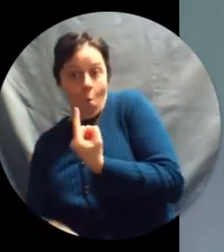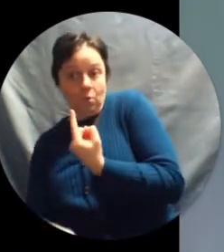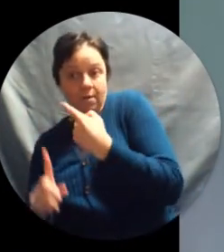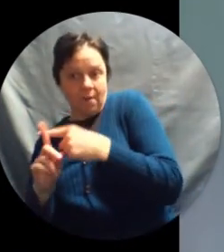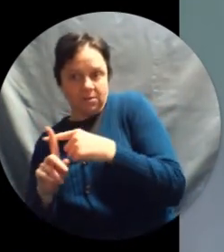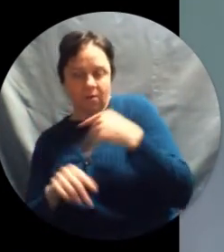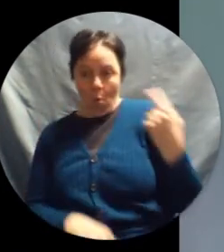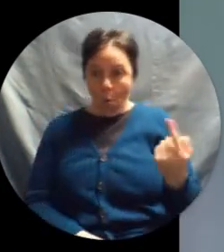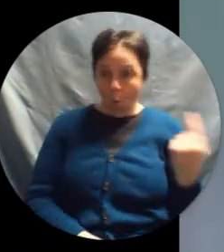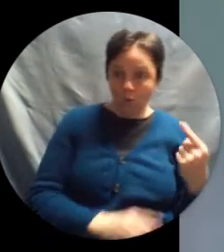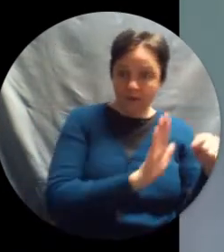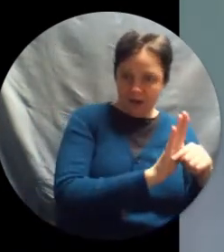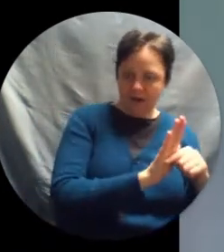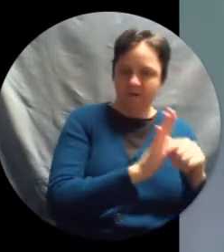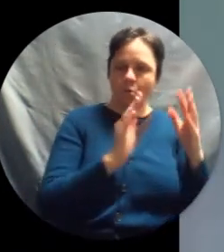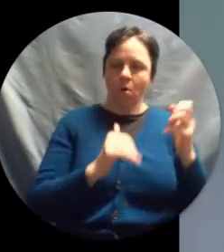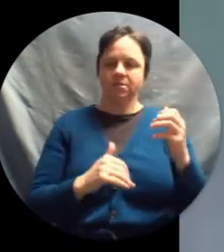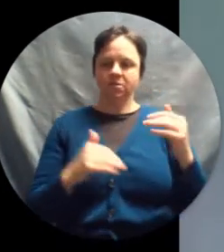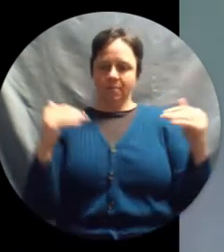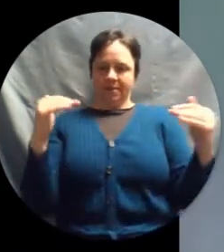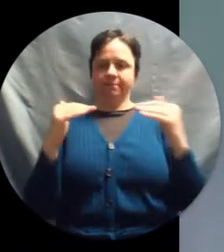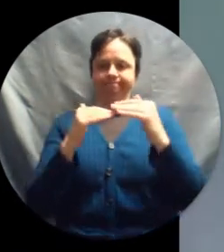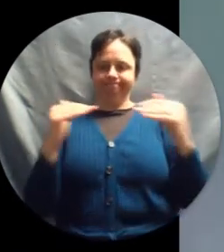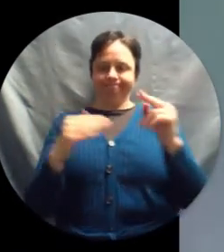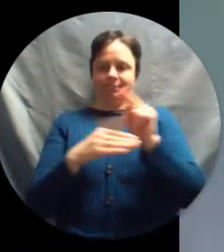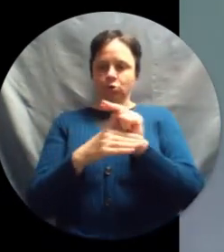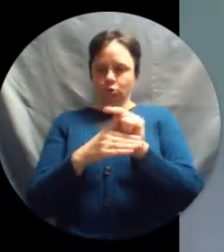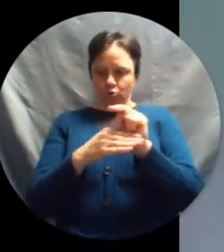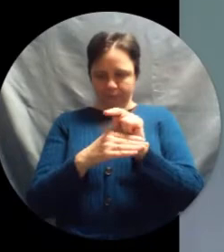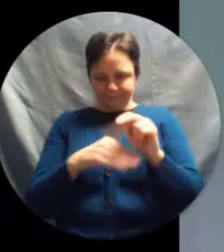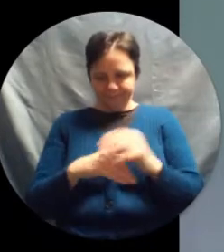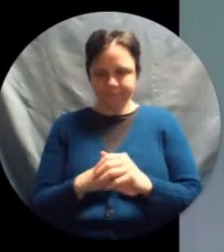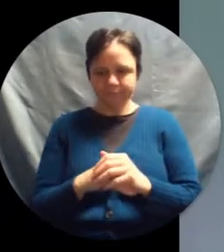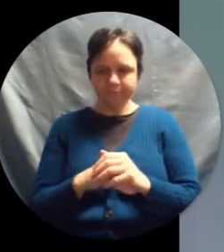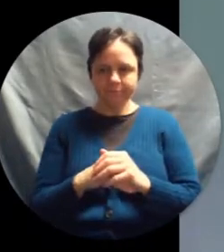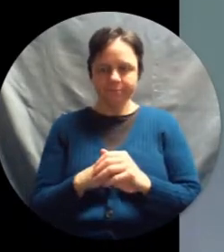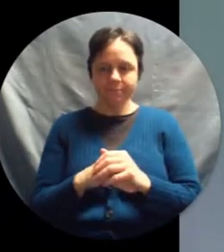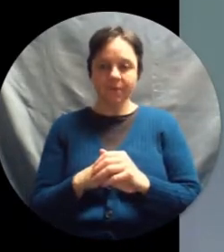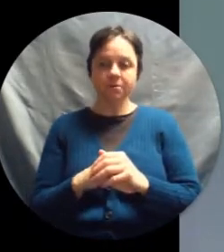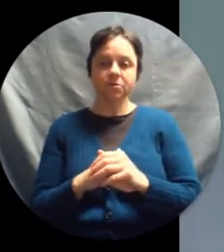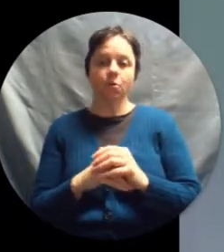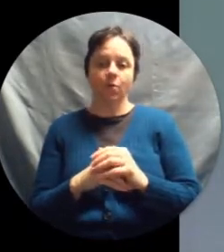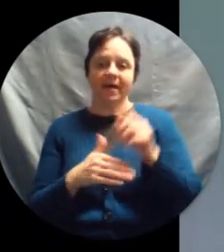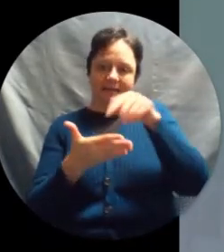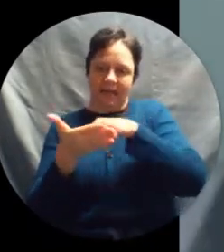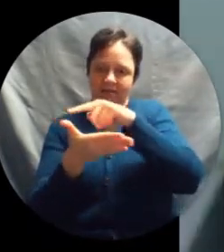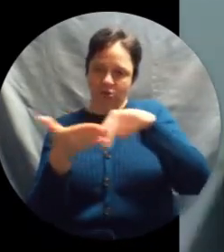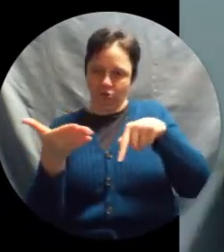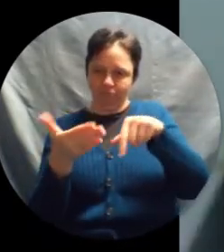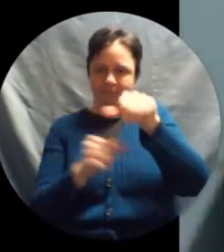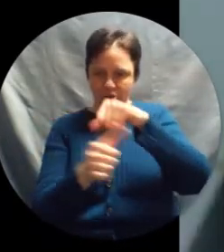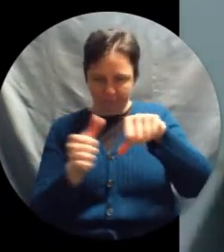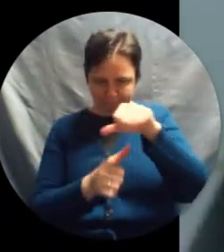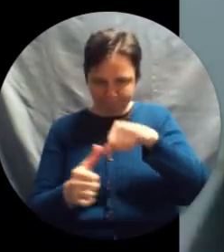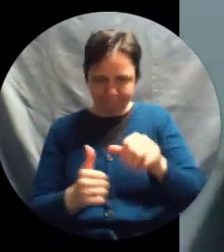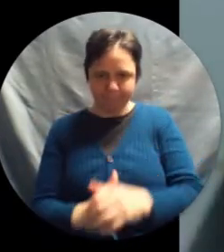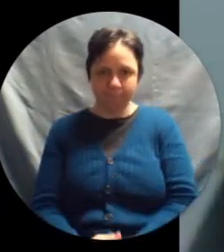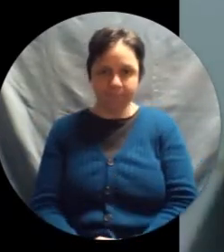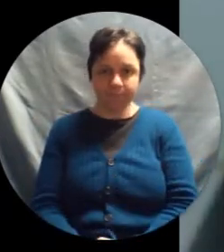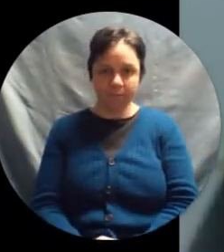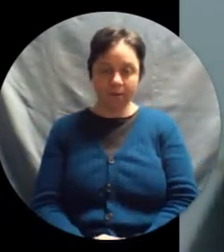has 12 protons, it's going to have 12 electrons, and they cancel each other out, and you wind up with a neutral charge. So when you